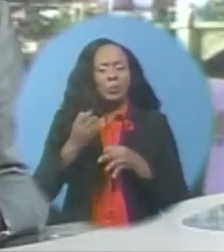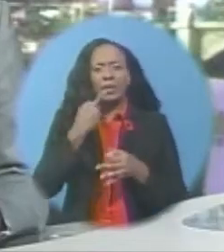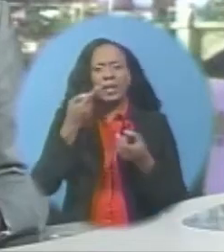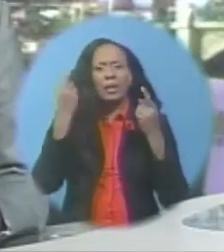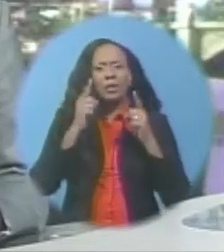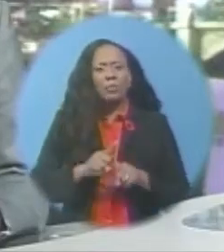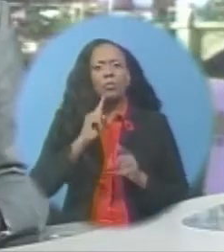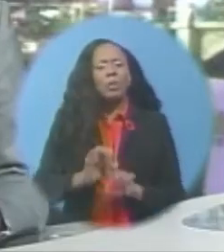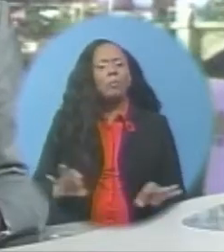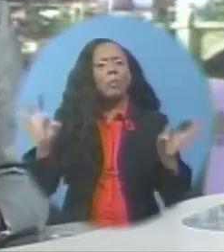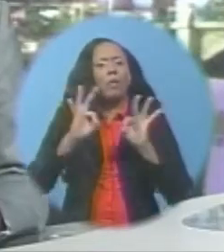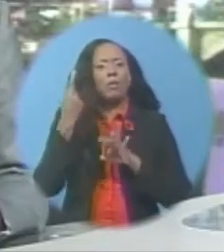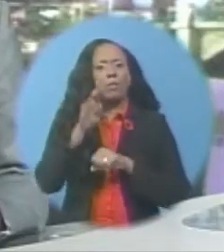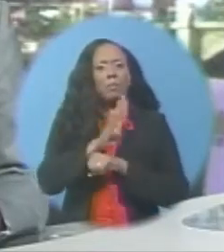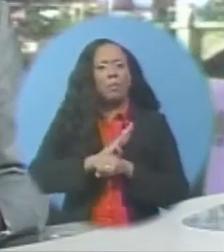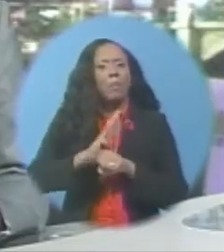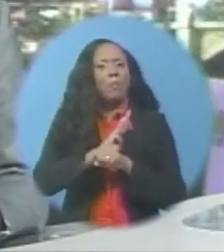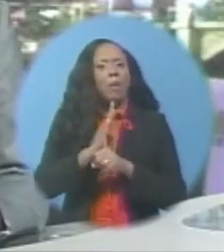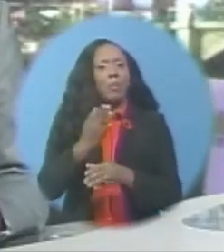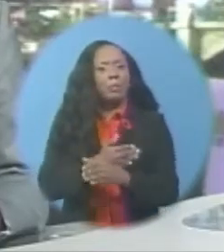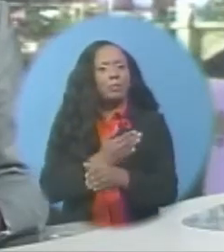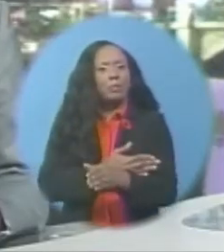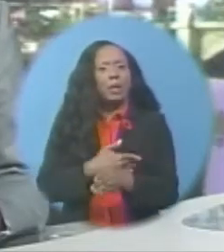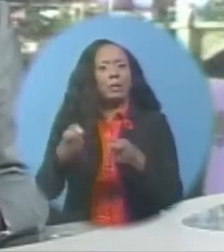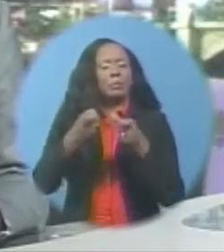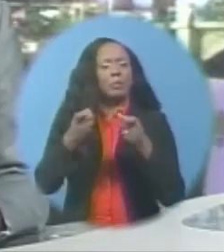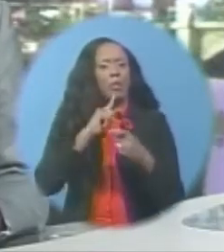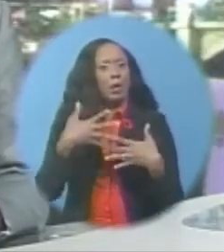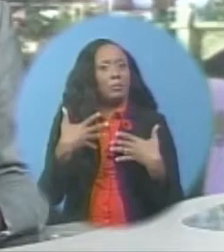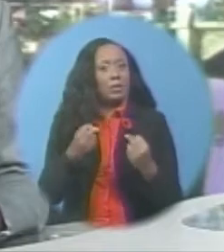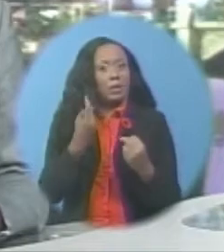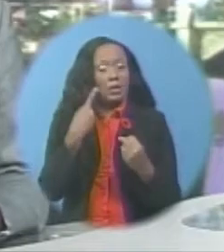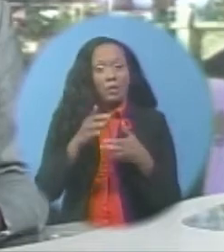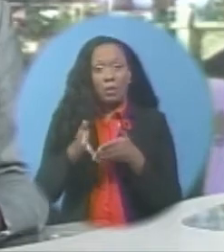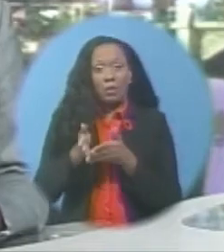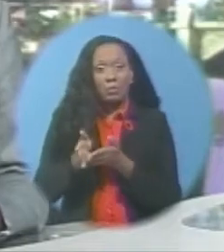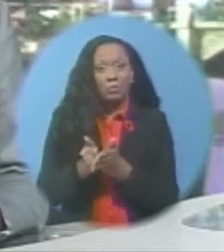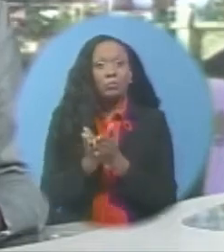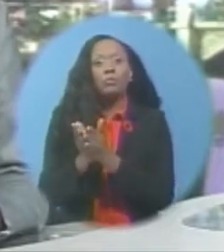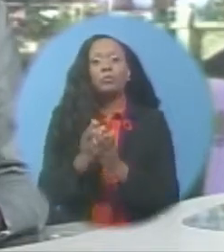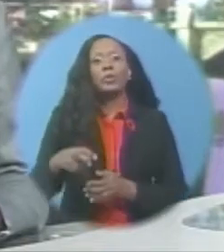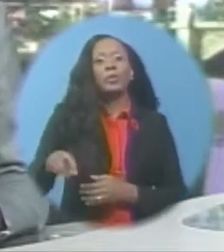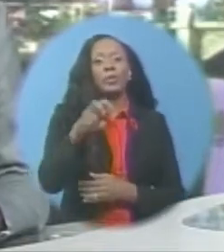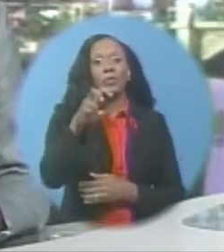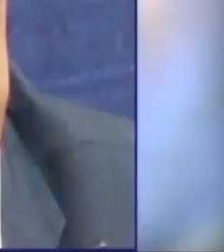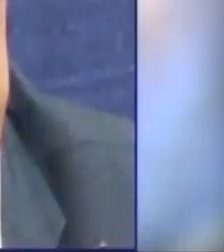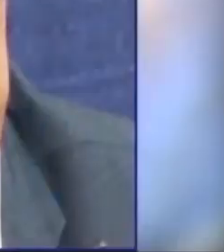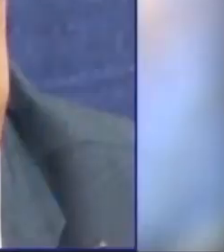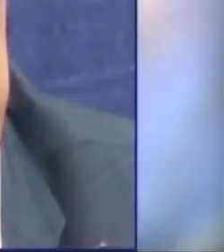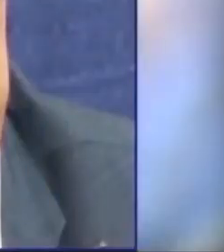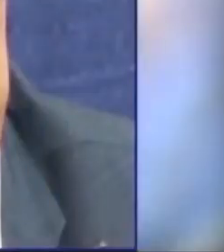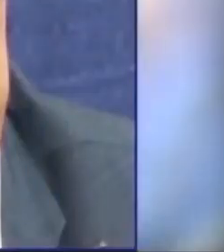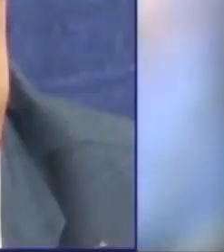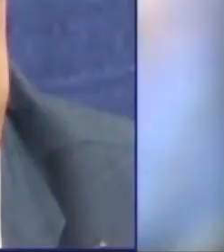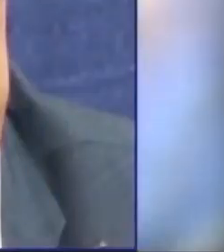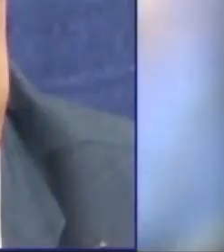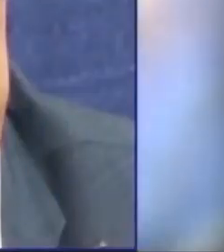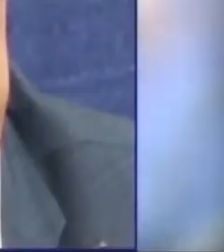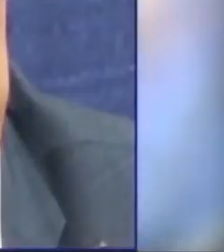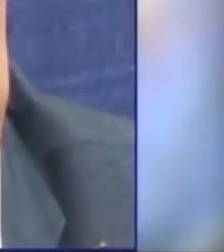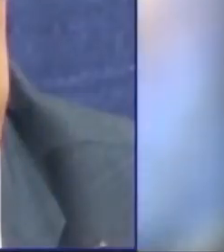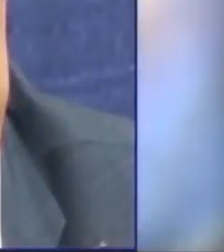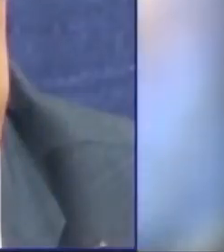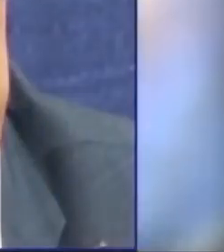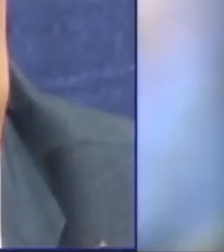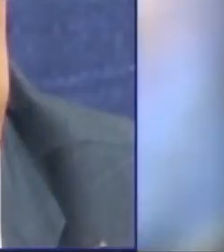an integral part of the island's strategy for maintaining its strength in cruise tourism. There has been a lot of speculation following